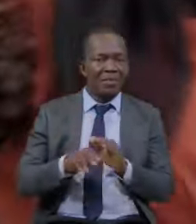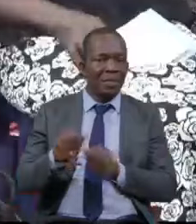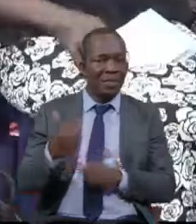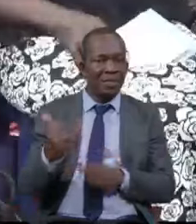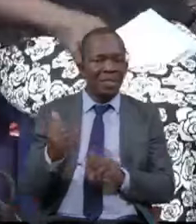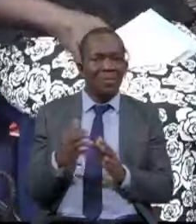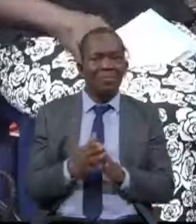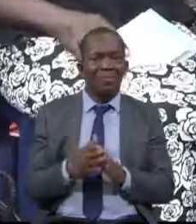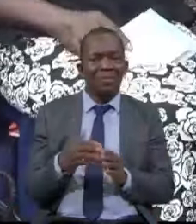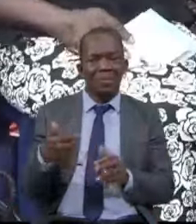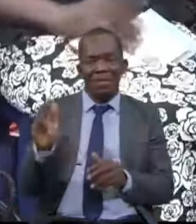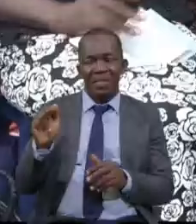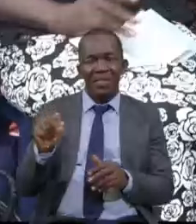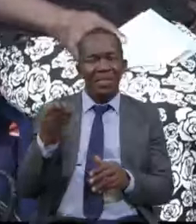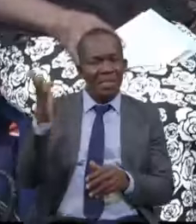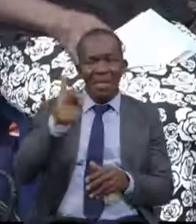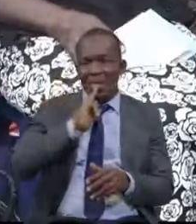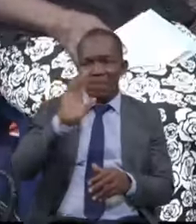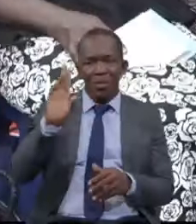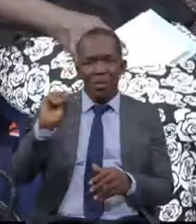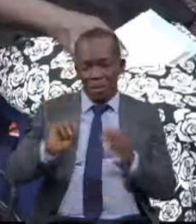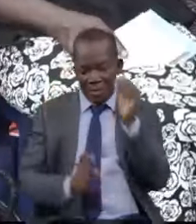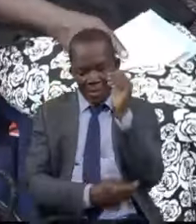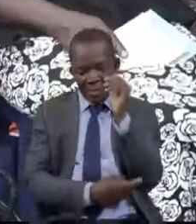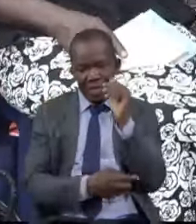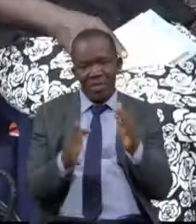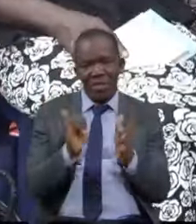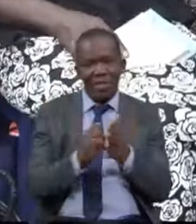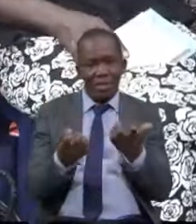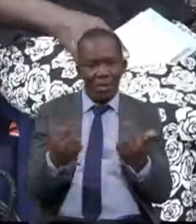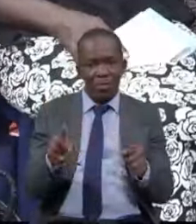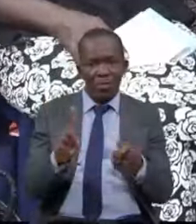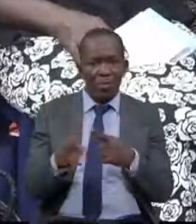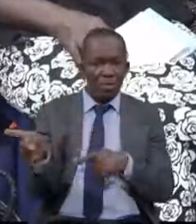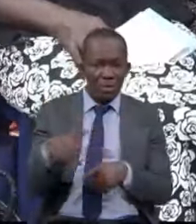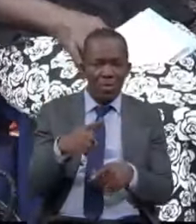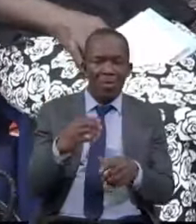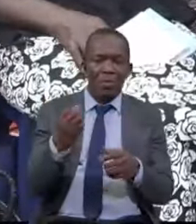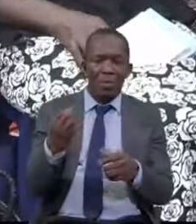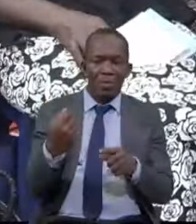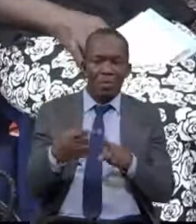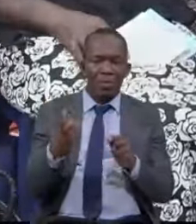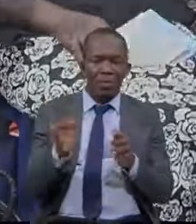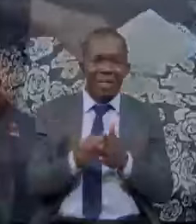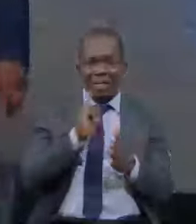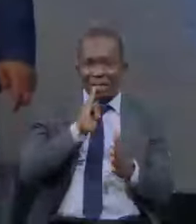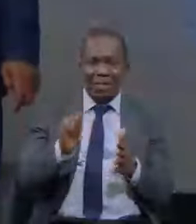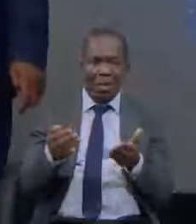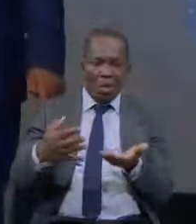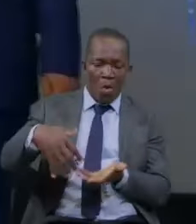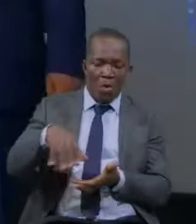but such as is common to man. Look at whatever temptation you have,